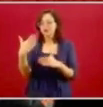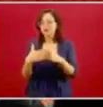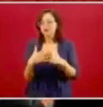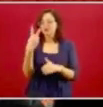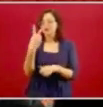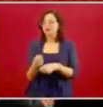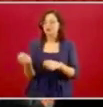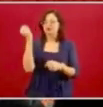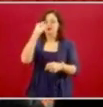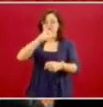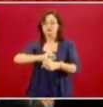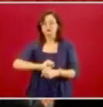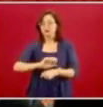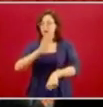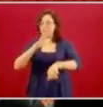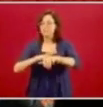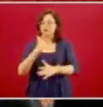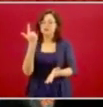phase 2.